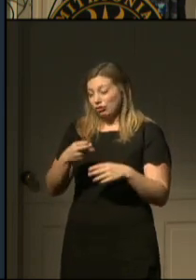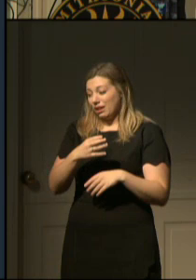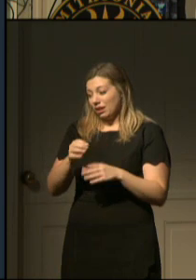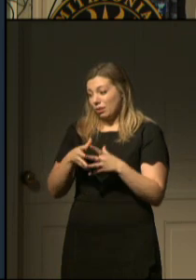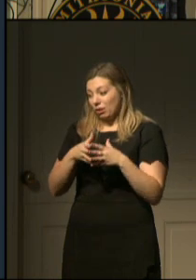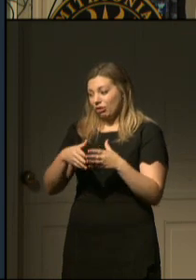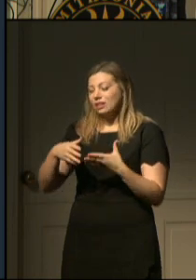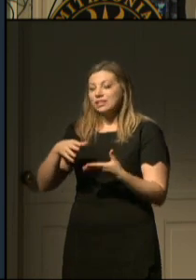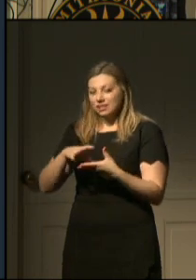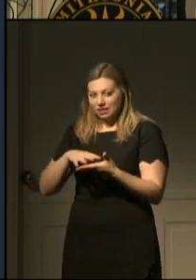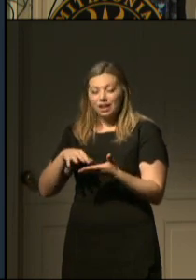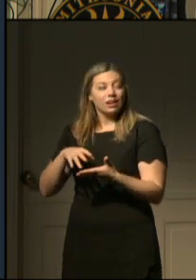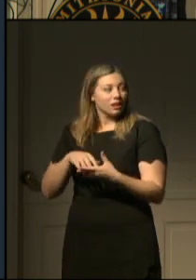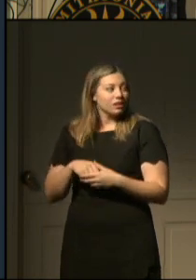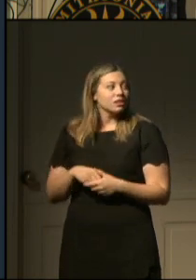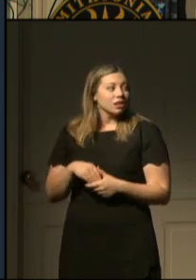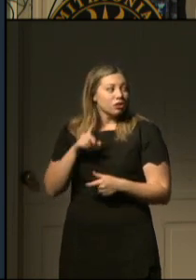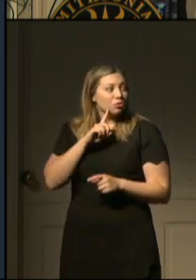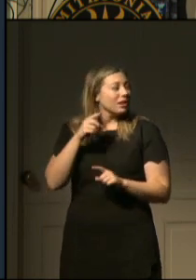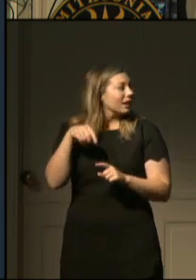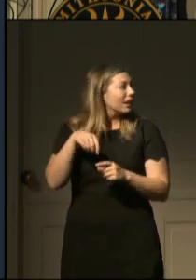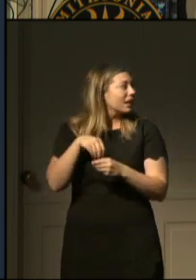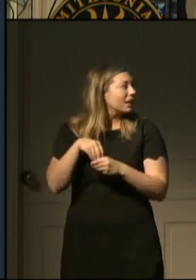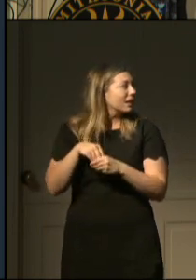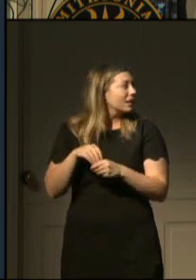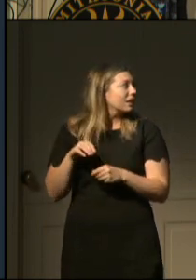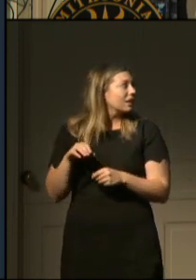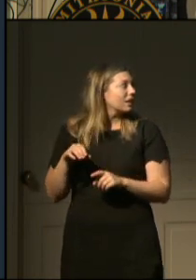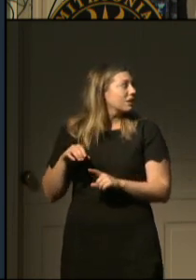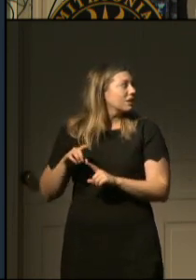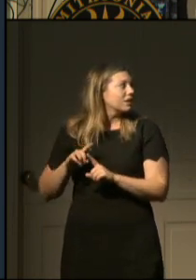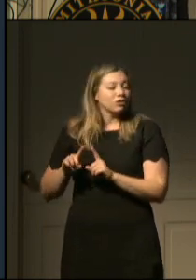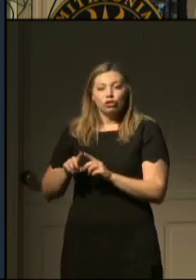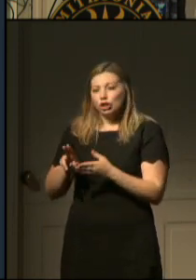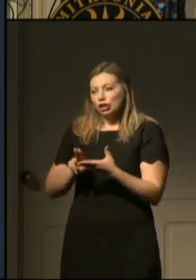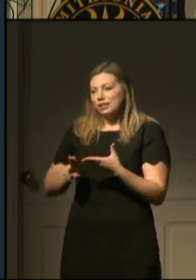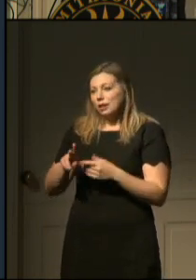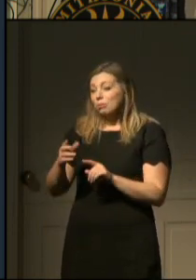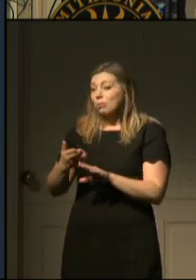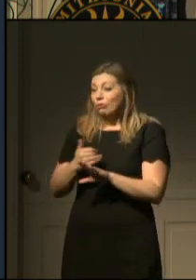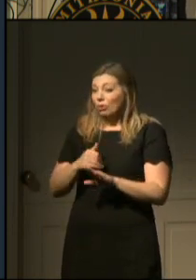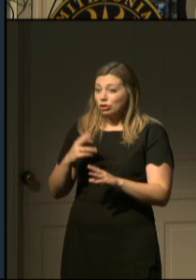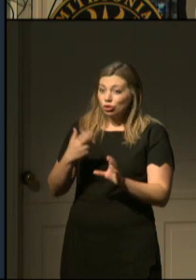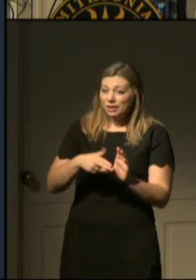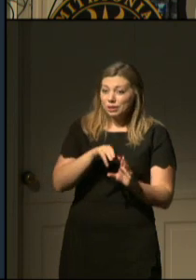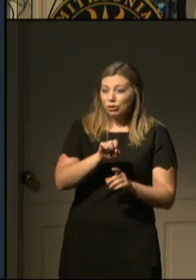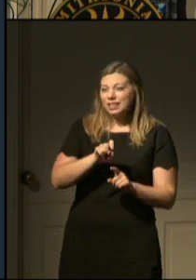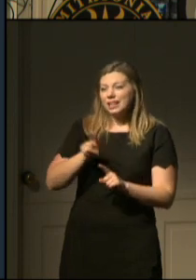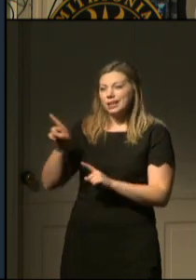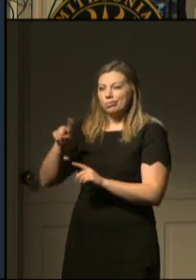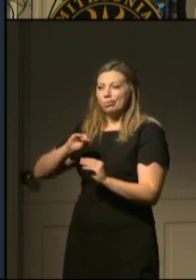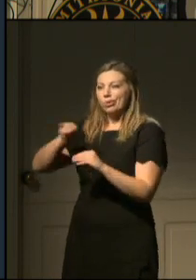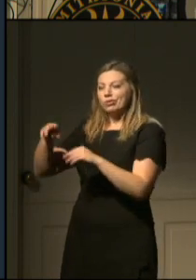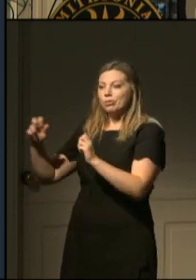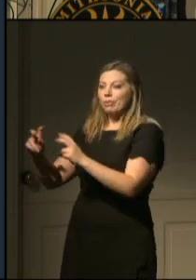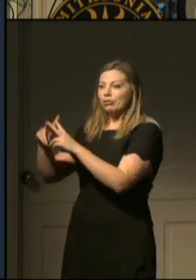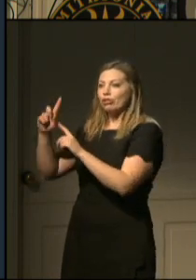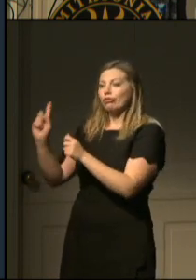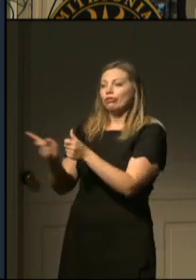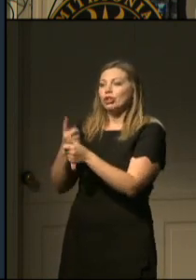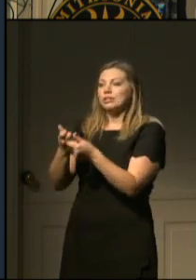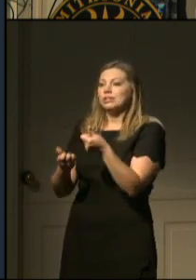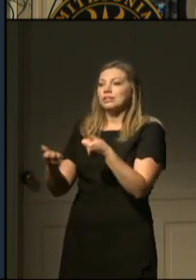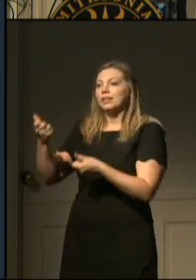Smith College appointment, he taught at Princeton and Columbia universities, and just before joining the Smithsonian, he had moved to Paris as the first executive director for the